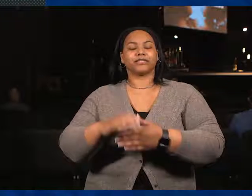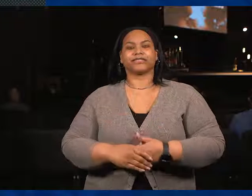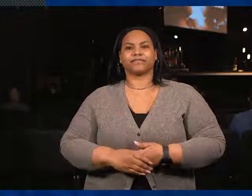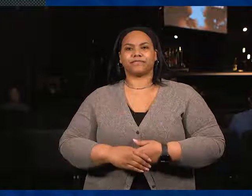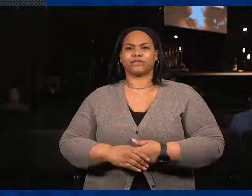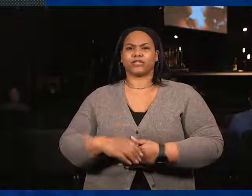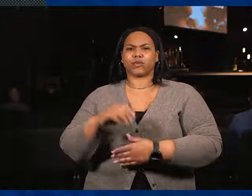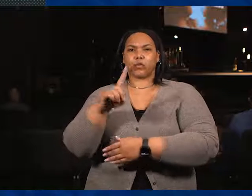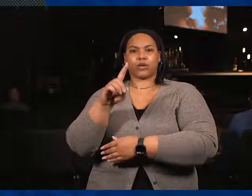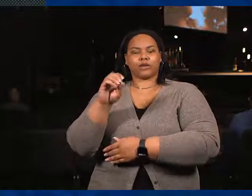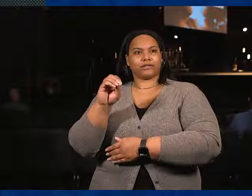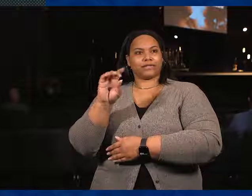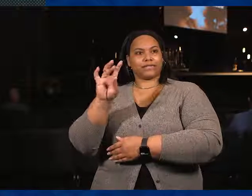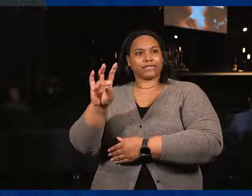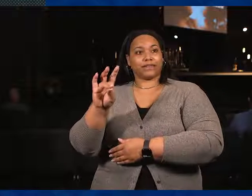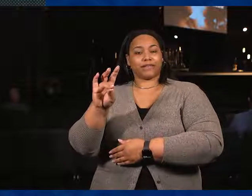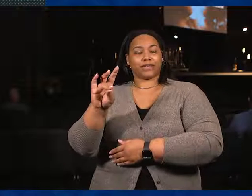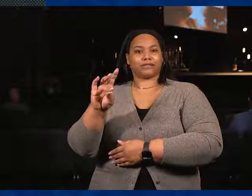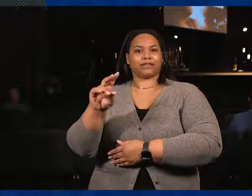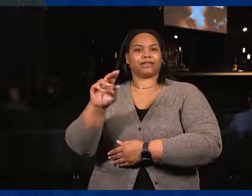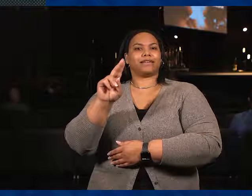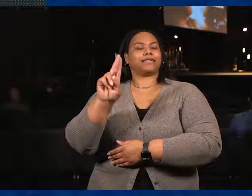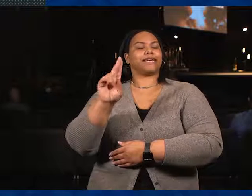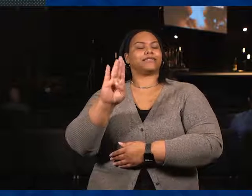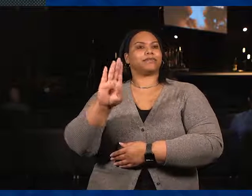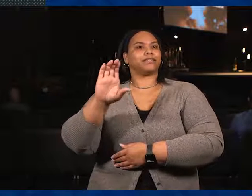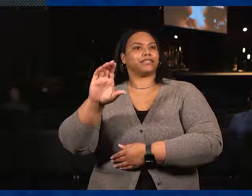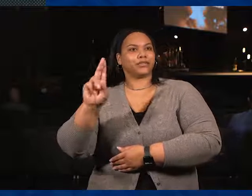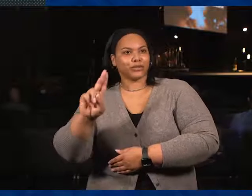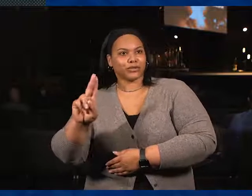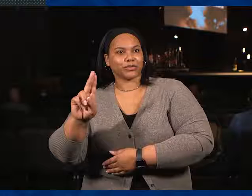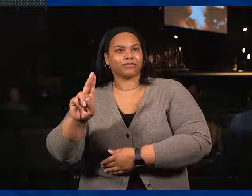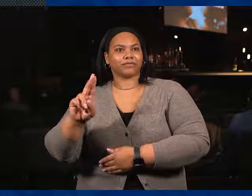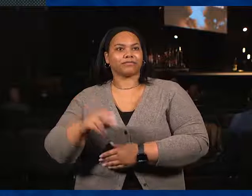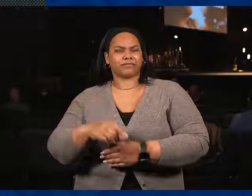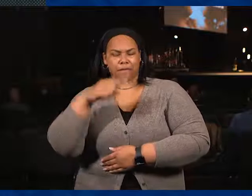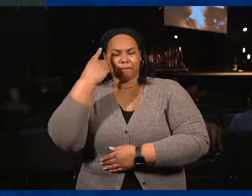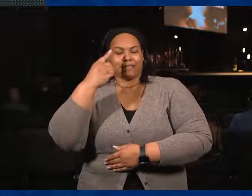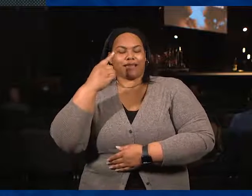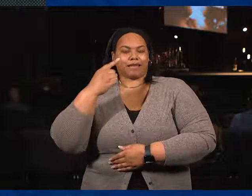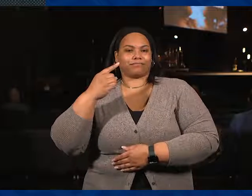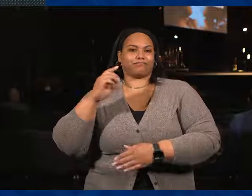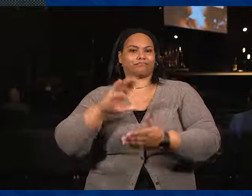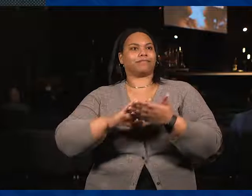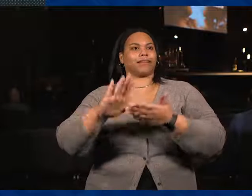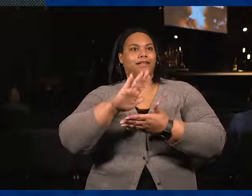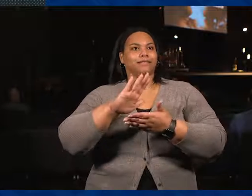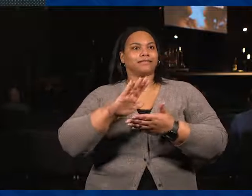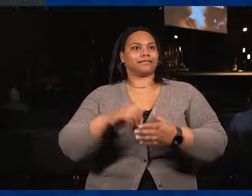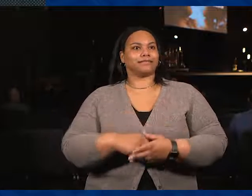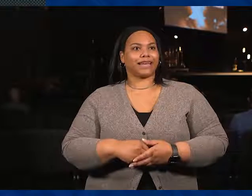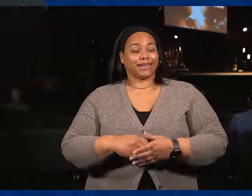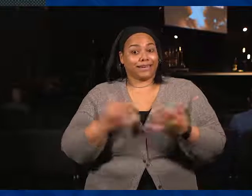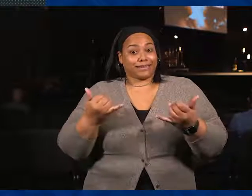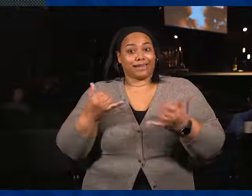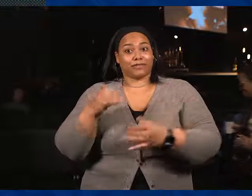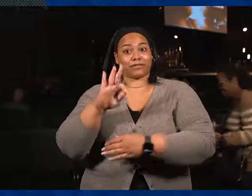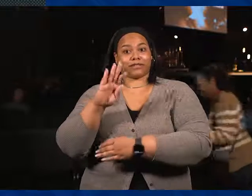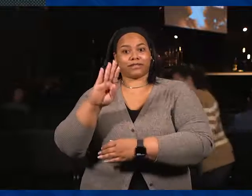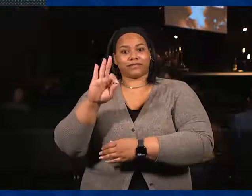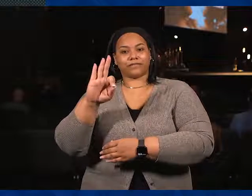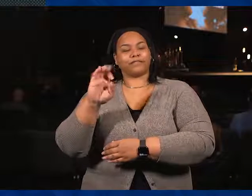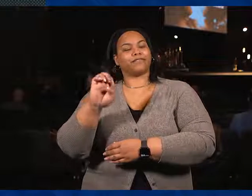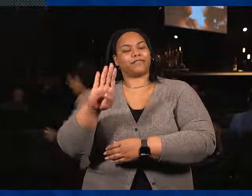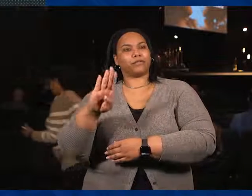one of the 107 historically black colleges and universities in our country, and how ironic it is here in February as we celebrate Black